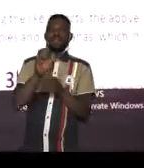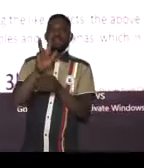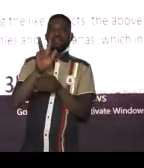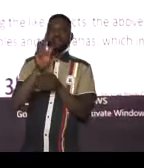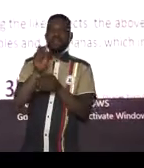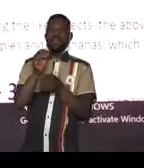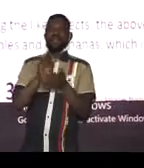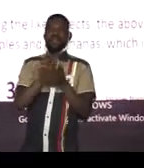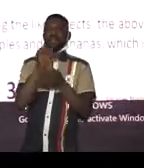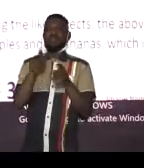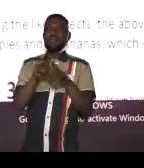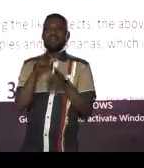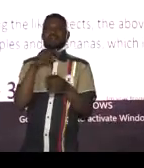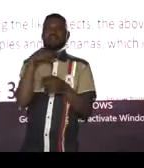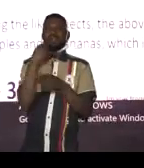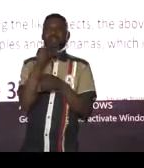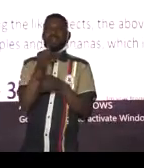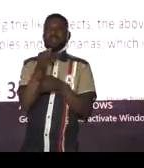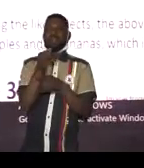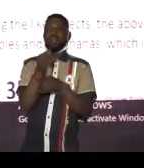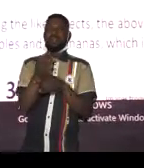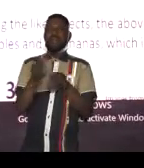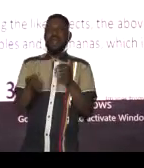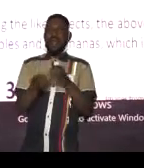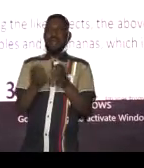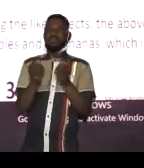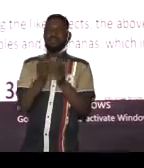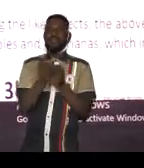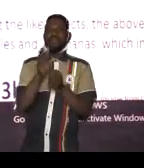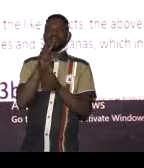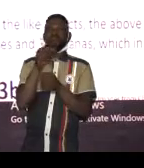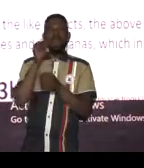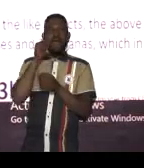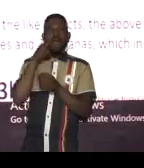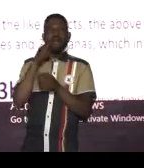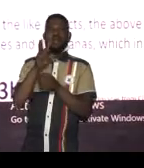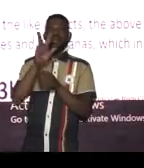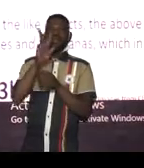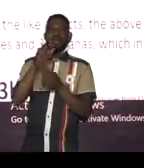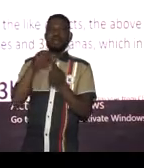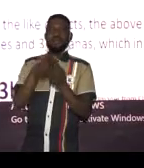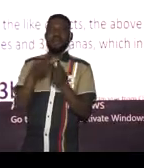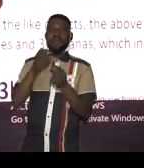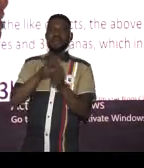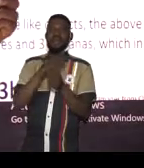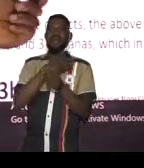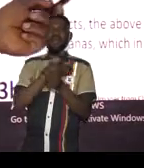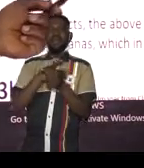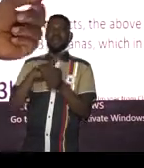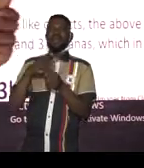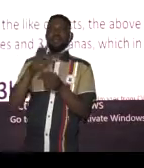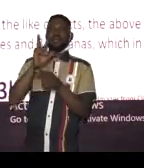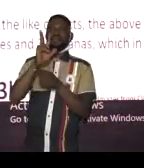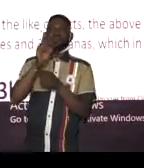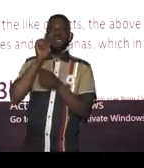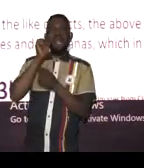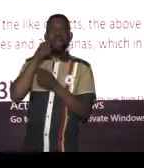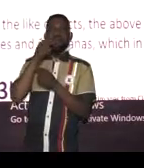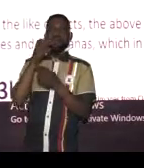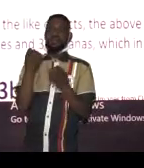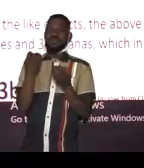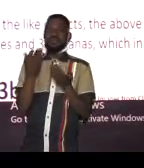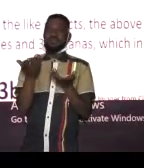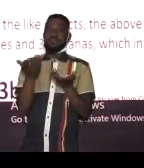3a. And that is like saying add together 2 apples, 3 bananas, and 3 apples.